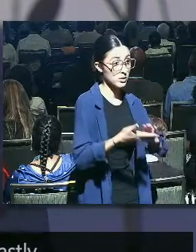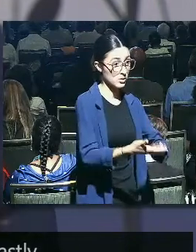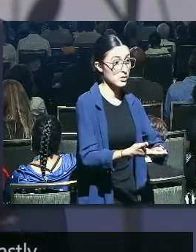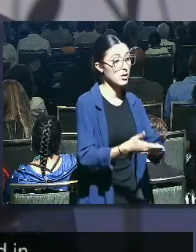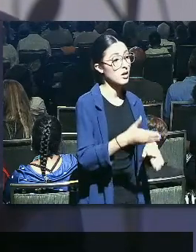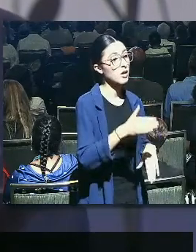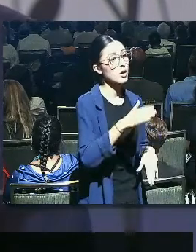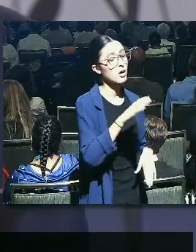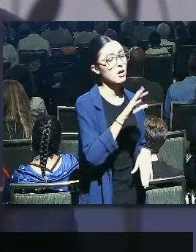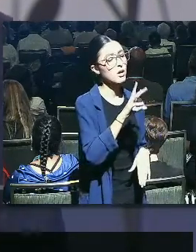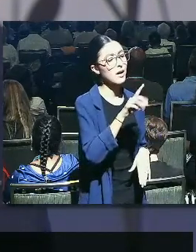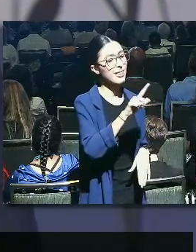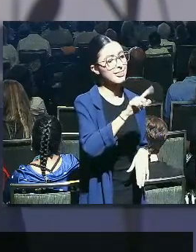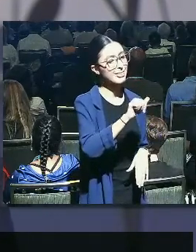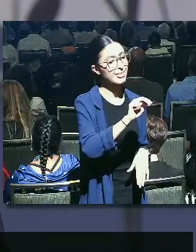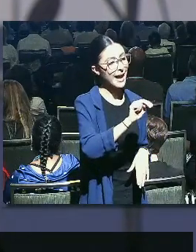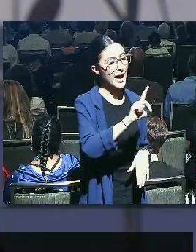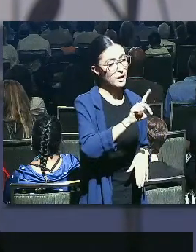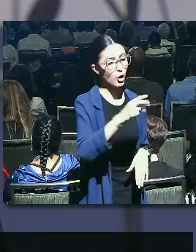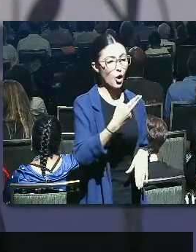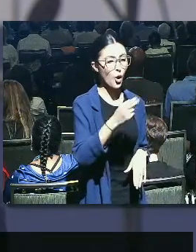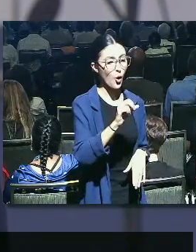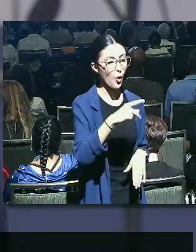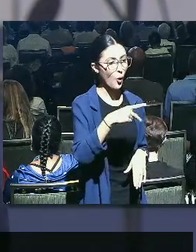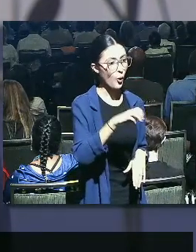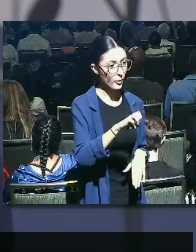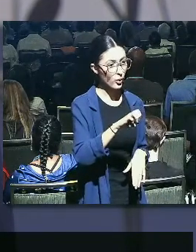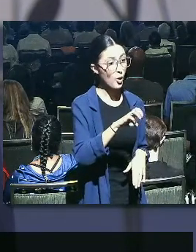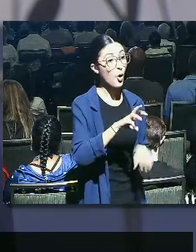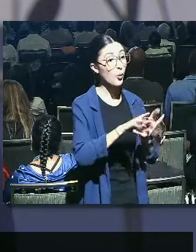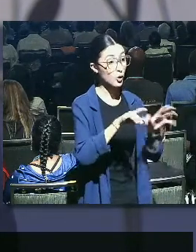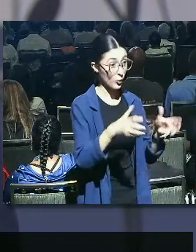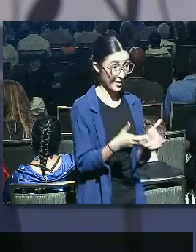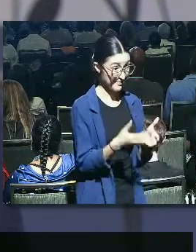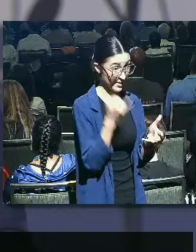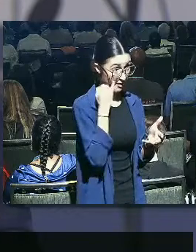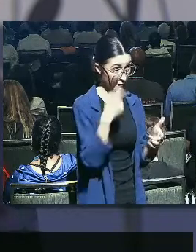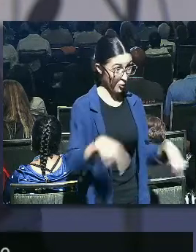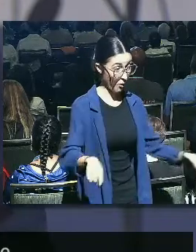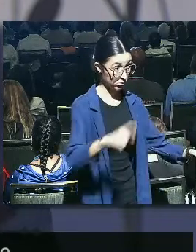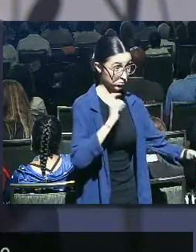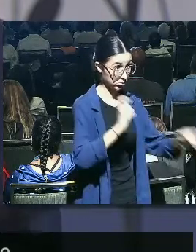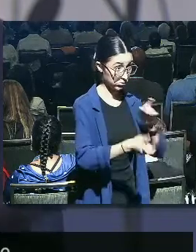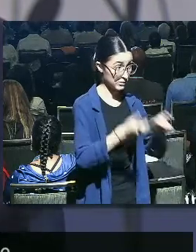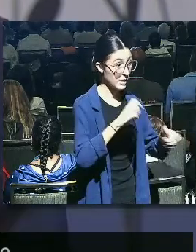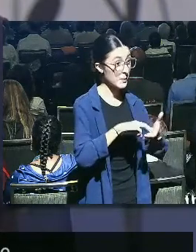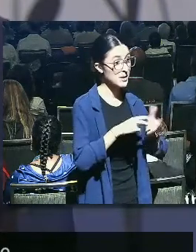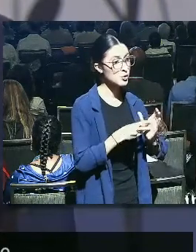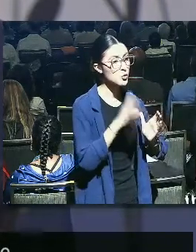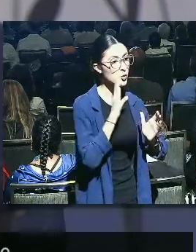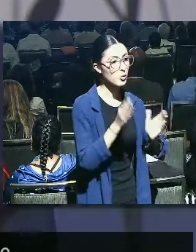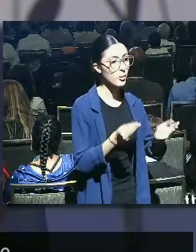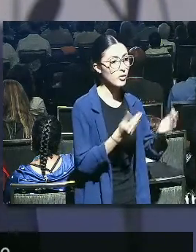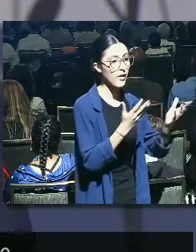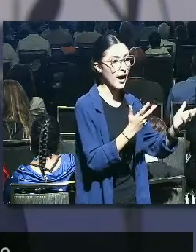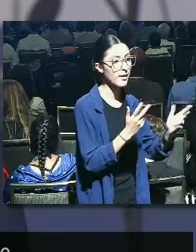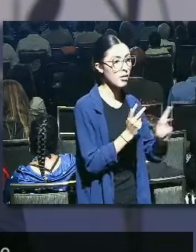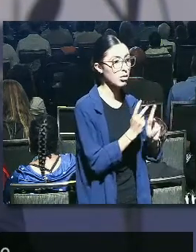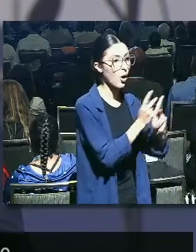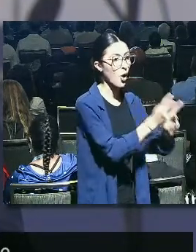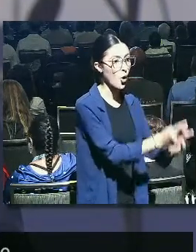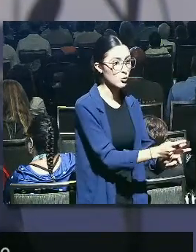By donating to Lend Hope Worldwide, you will provide loans to disciples, their families, and other community